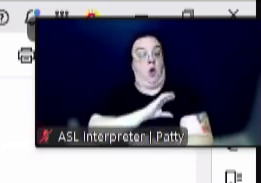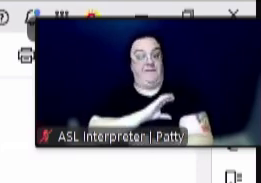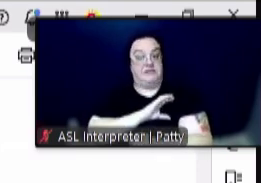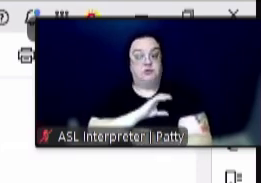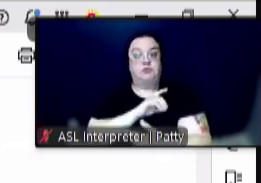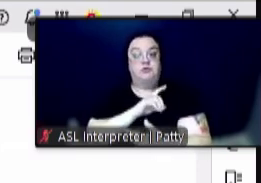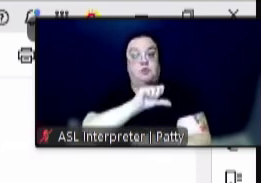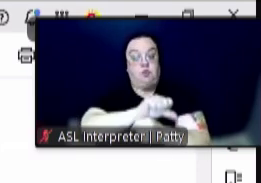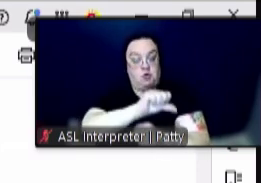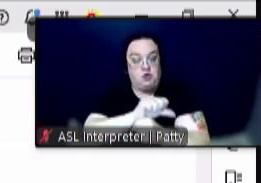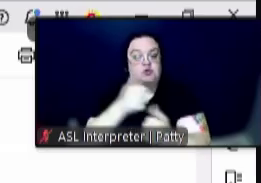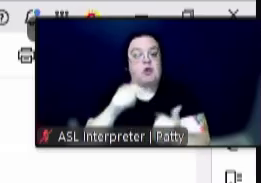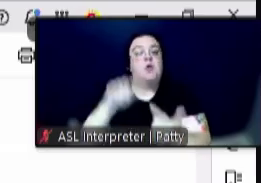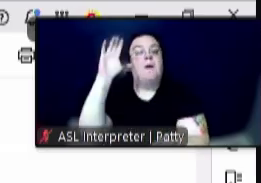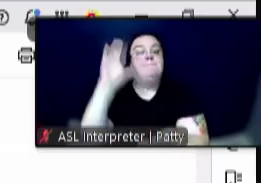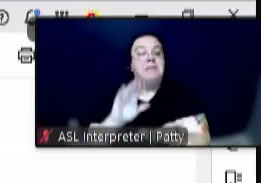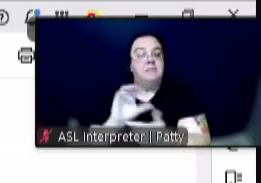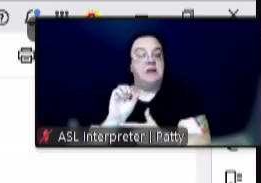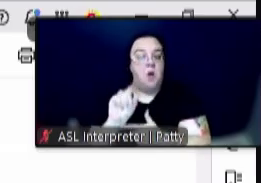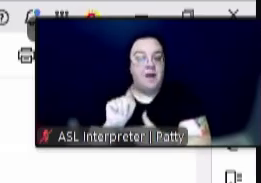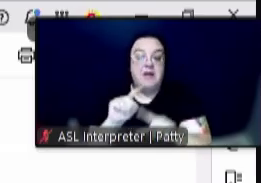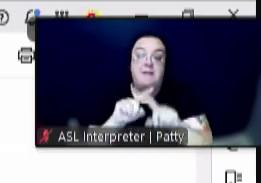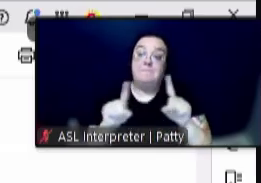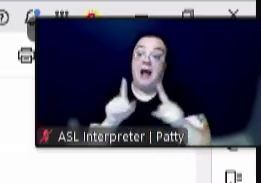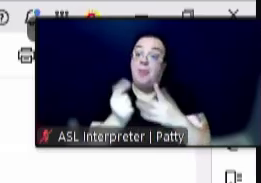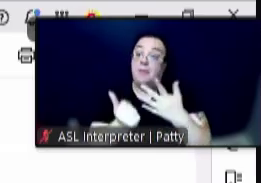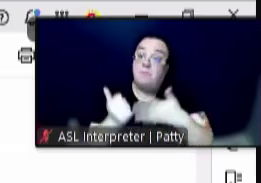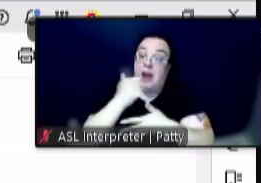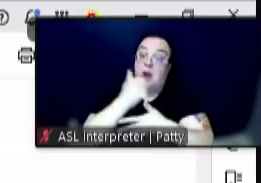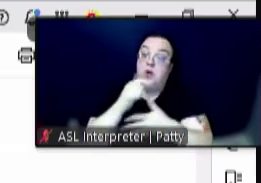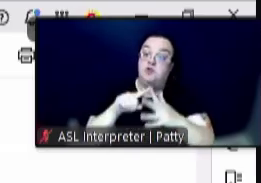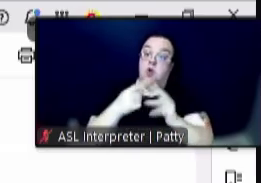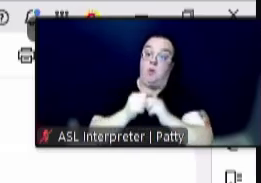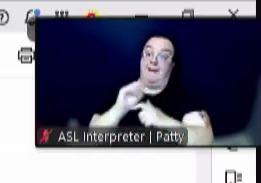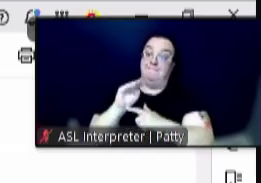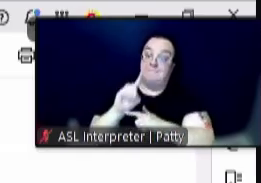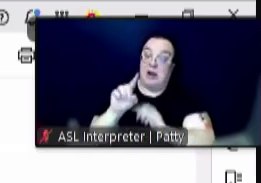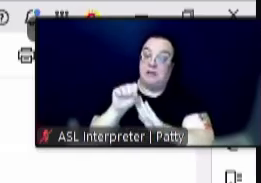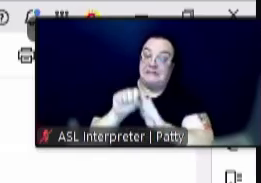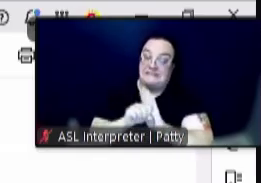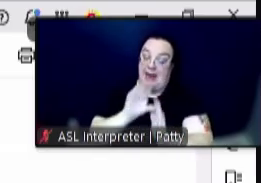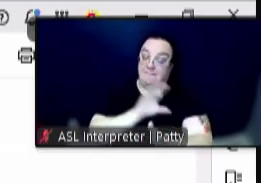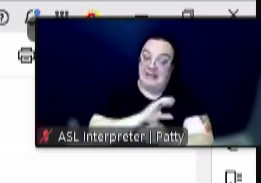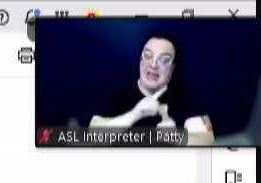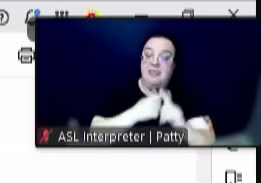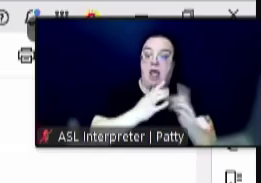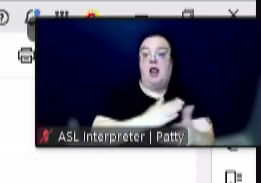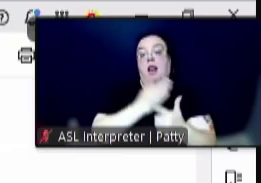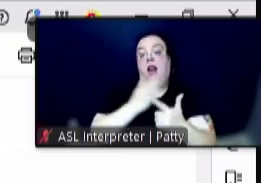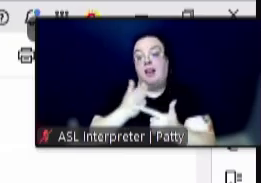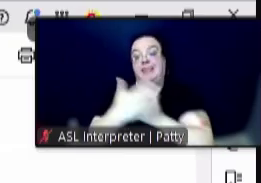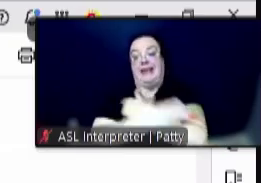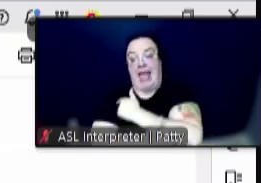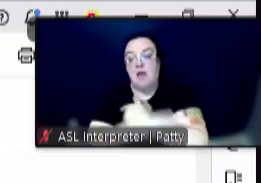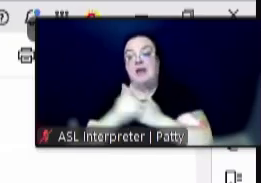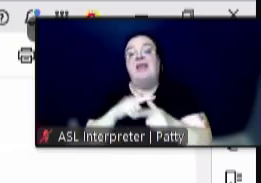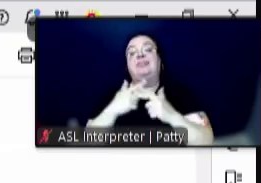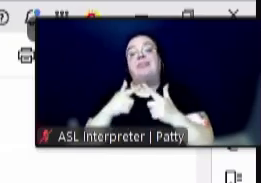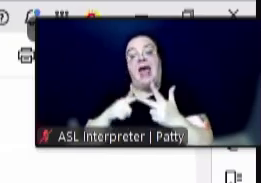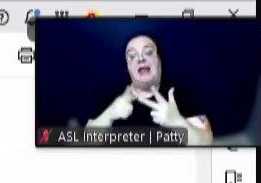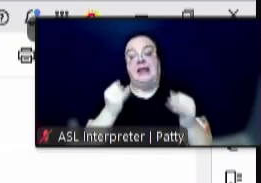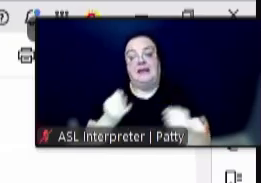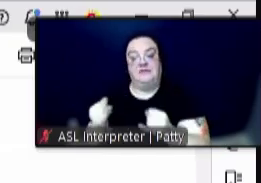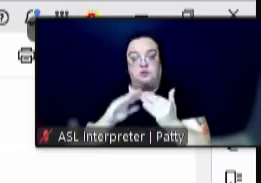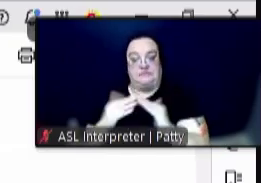tours to minimize the overtime. But the priority starts with the Maryland State Police, then moves to the county, and then moves to the municipality.